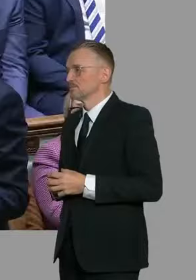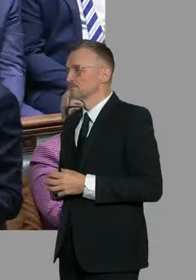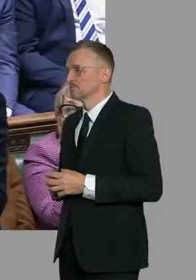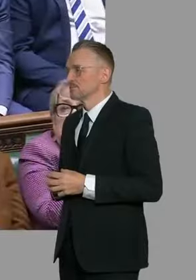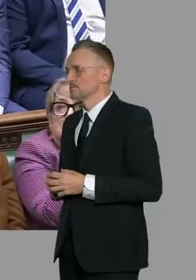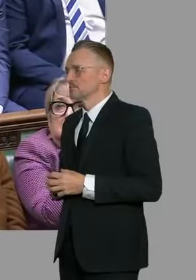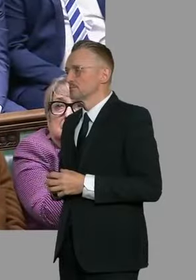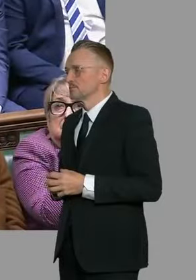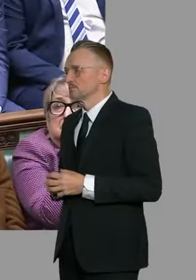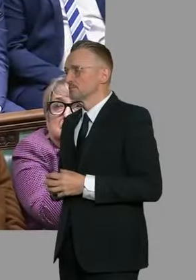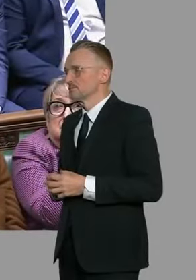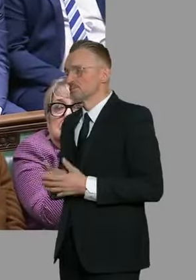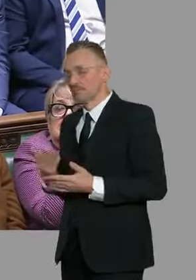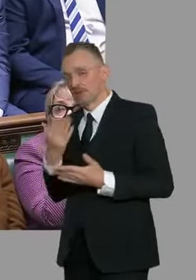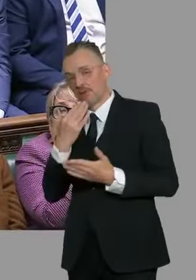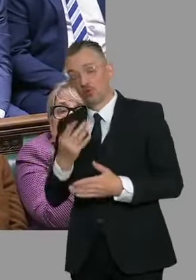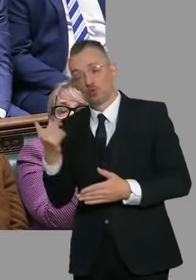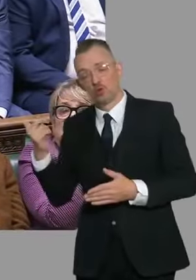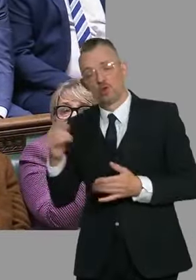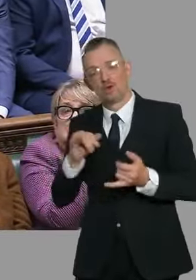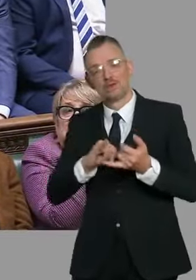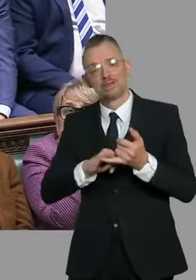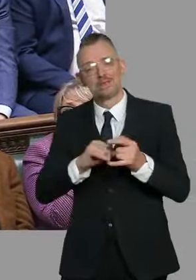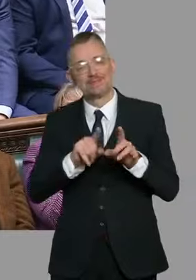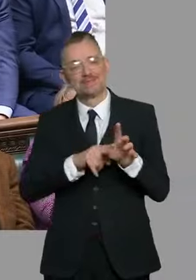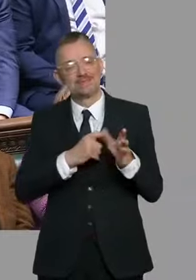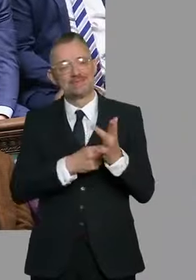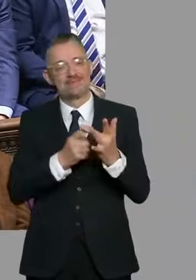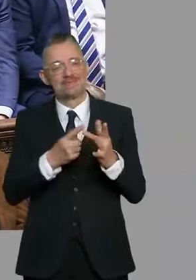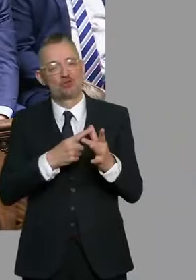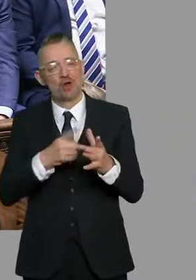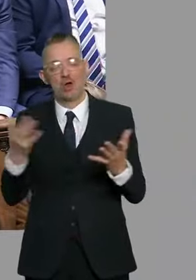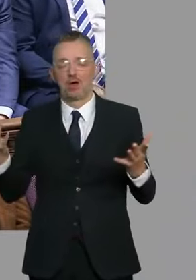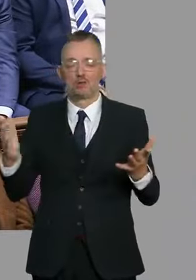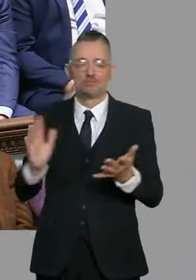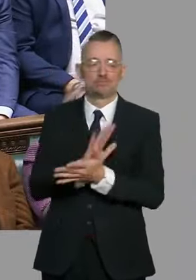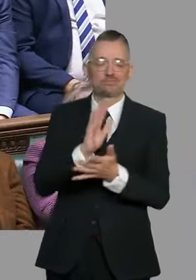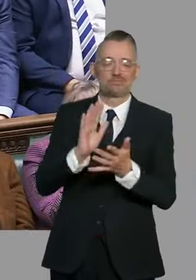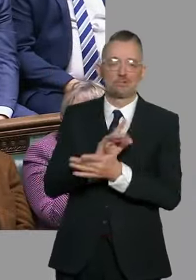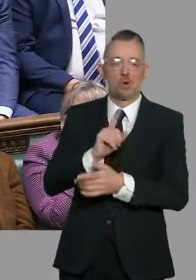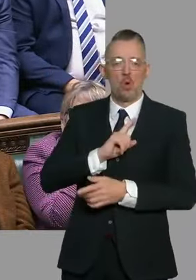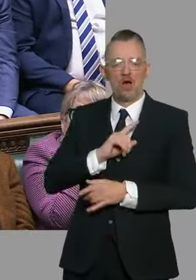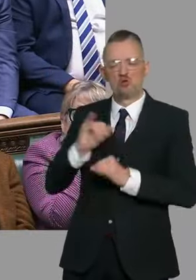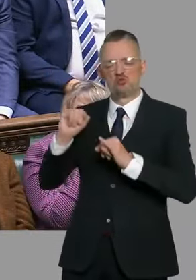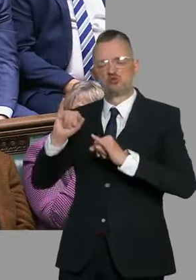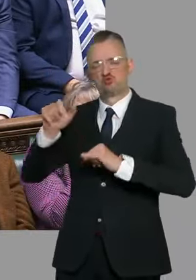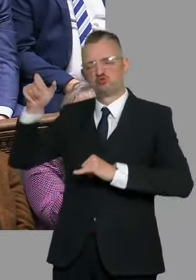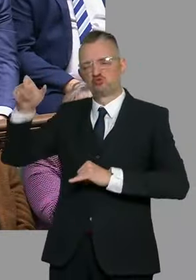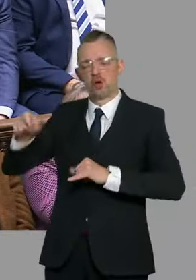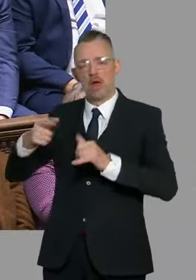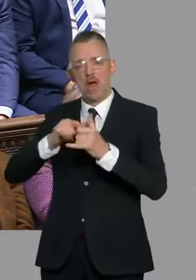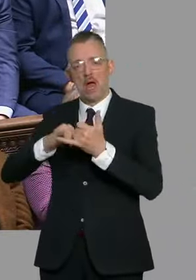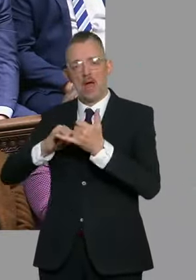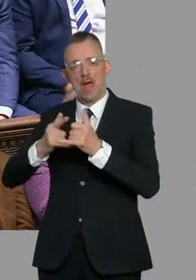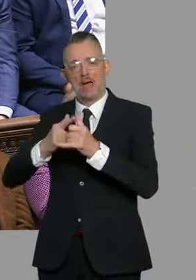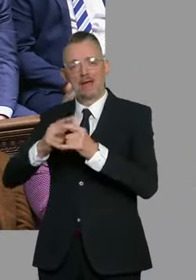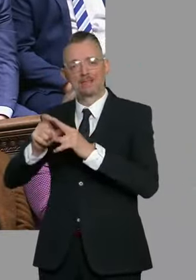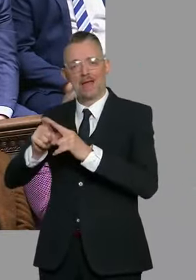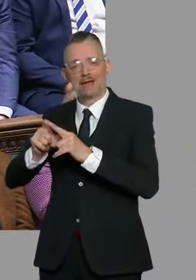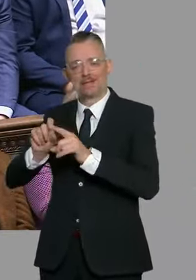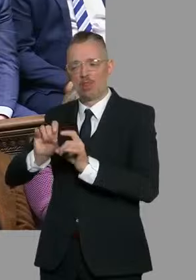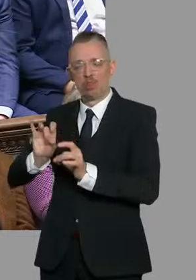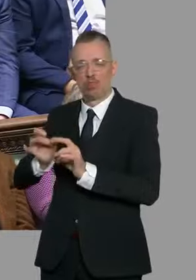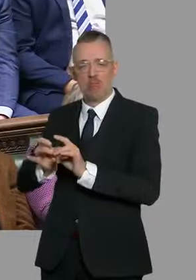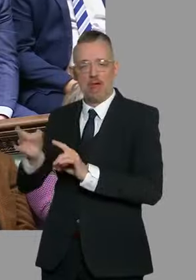at the overthrow of the brutal Assad regime, many people there and around the world are worried about what comes next, as the Prime